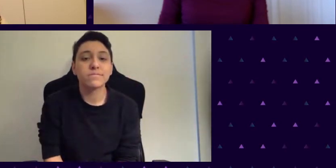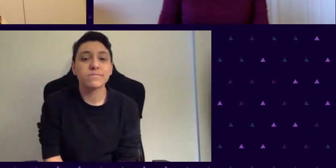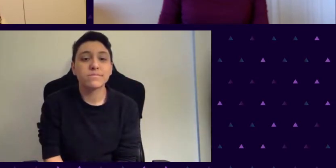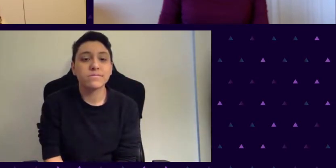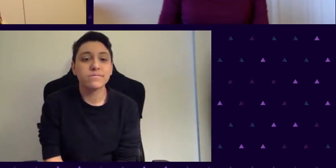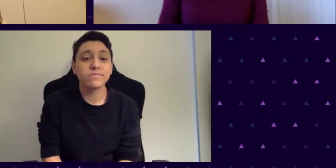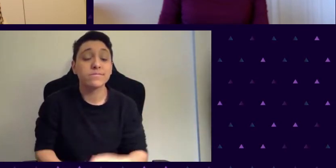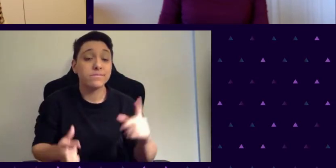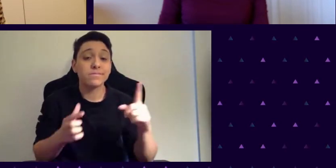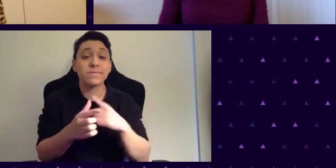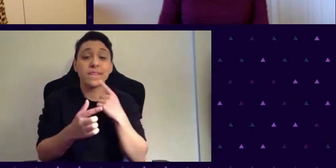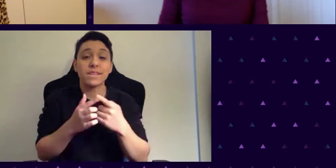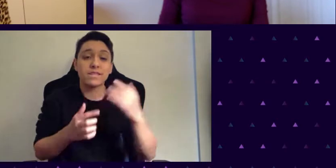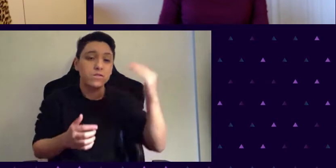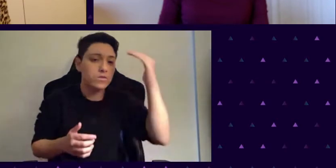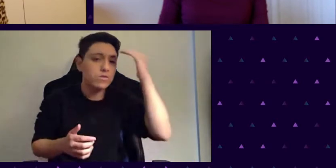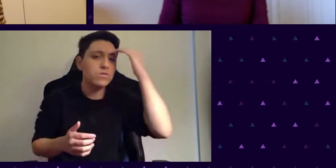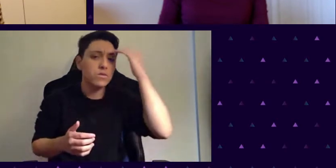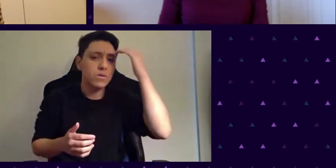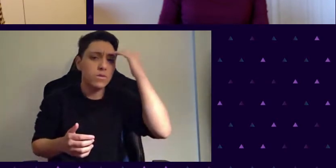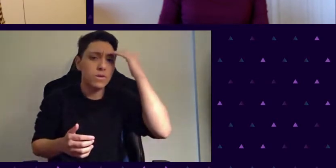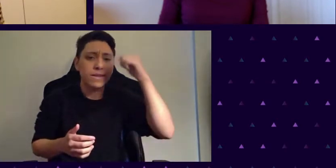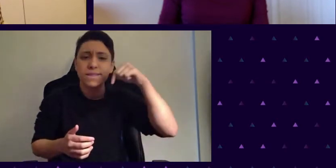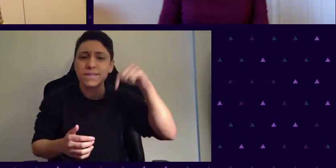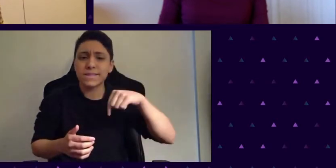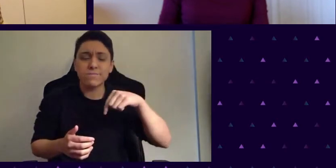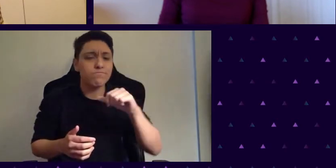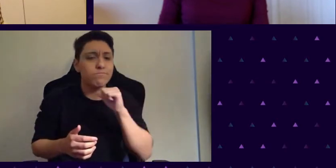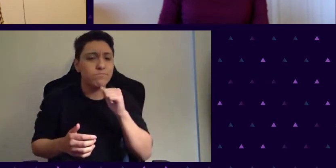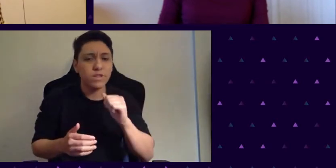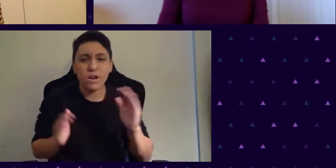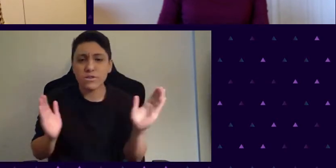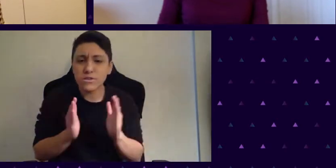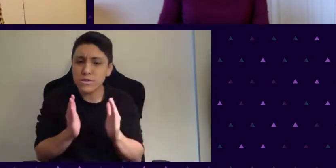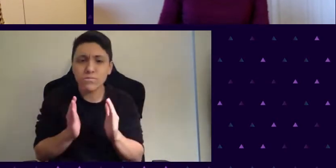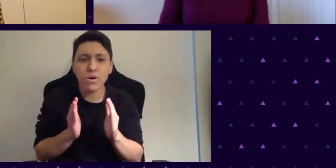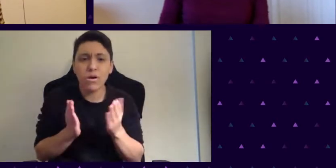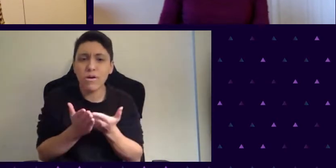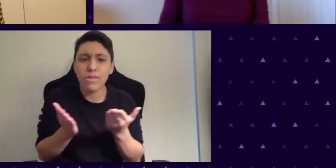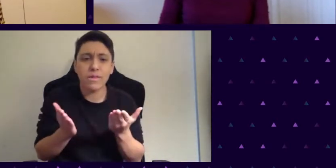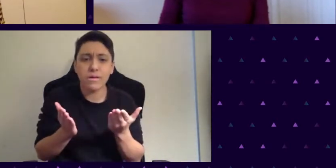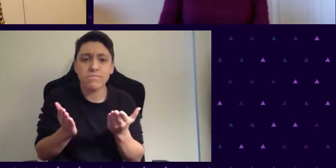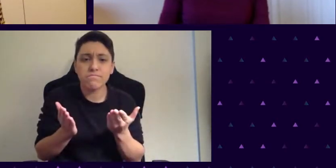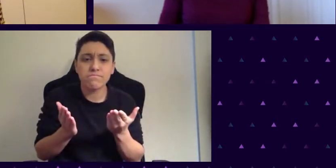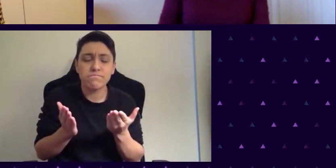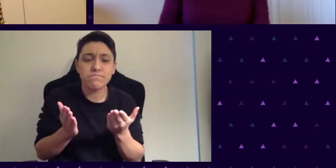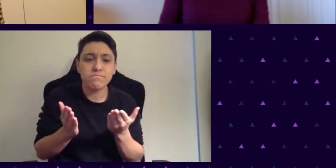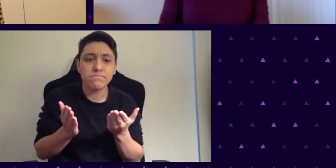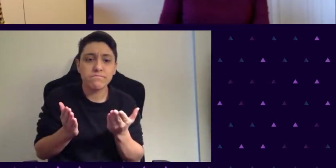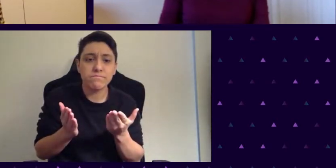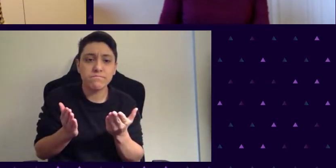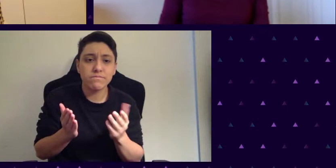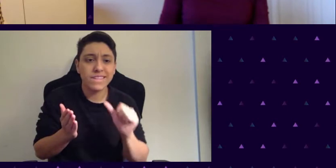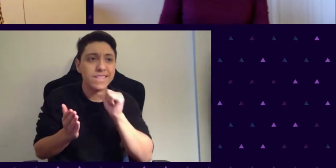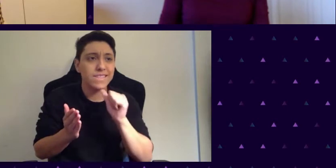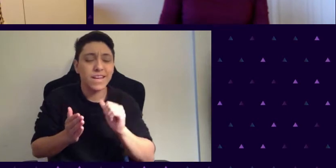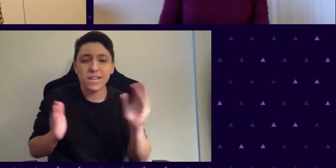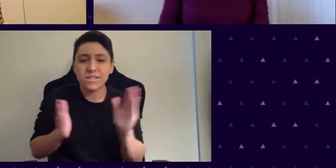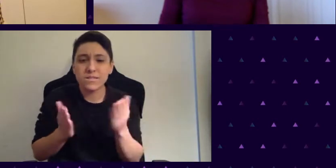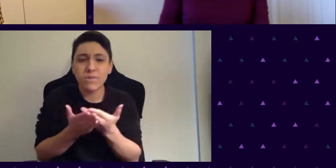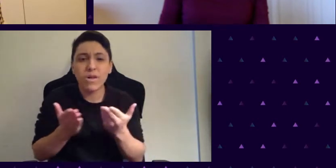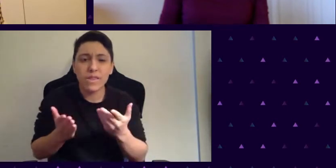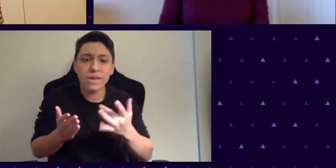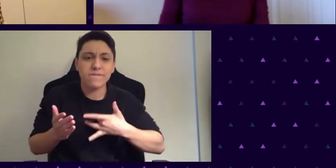And then just know that this is no small thing. This is no small thing to feel into a body.